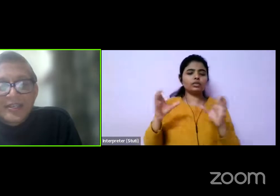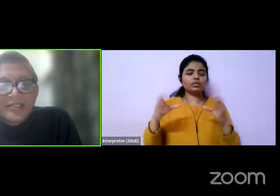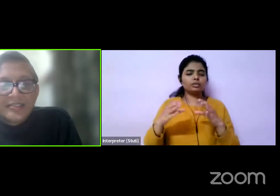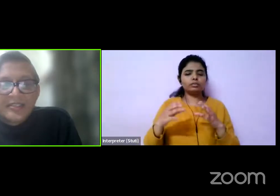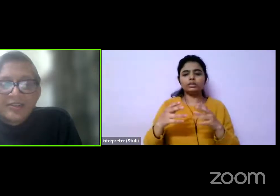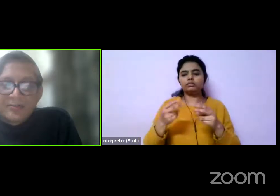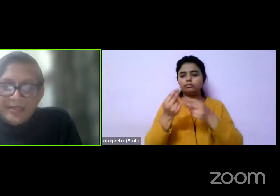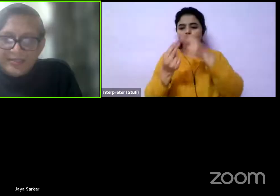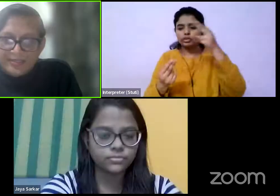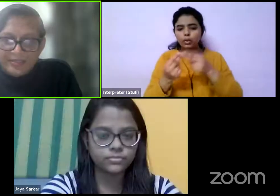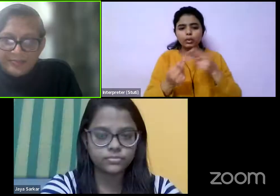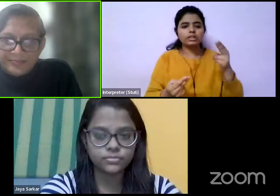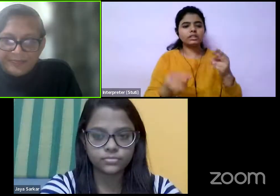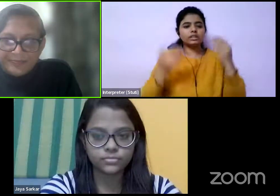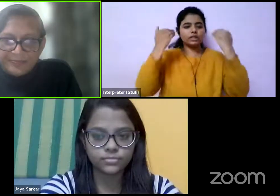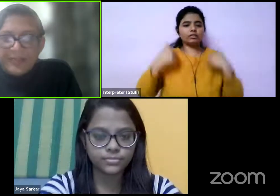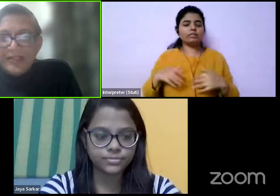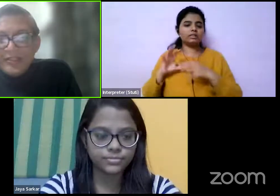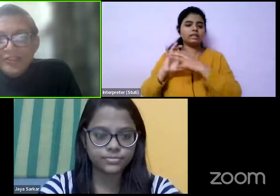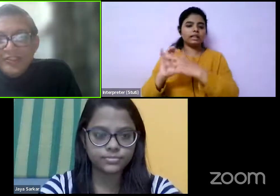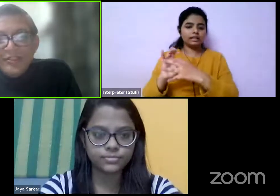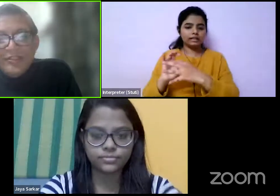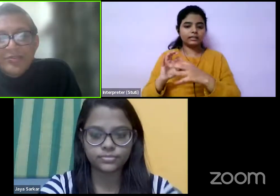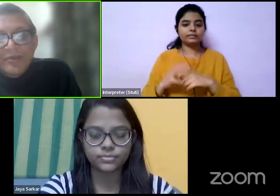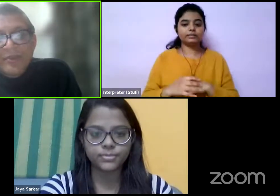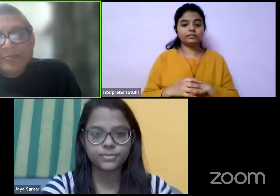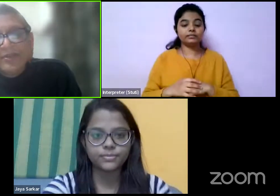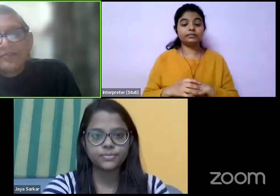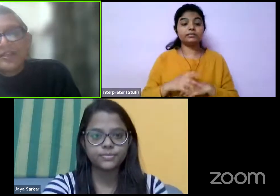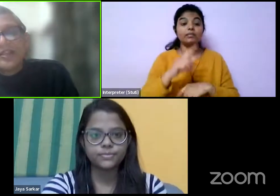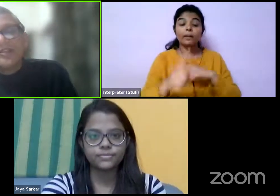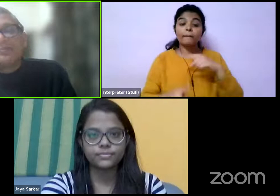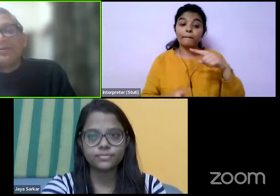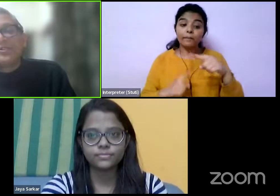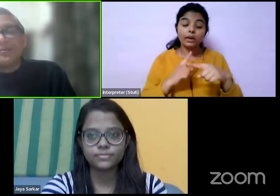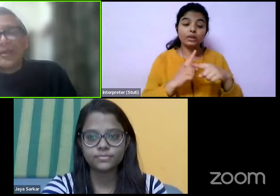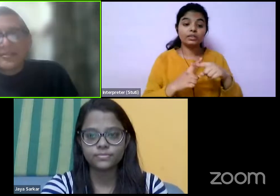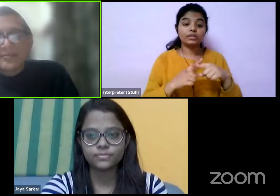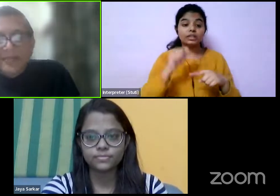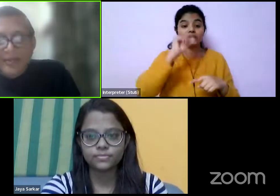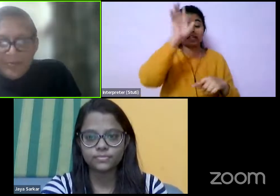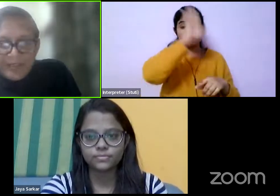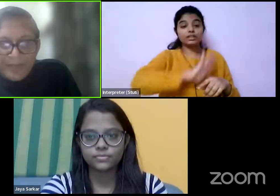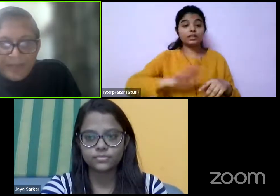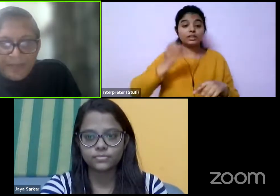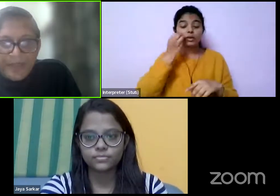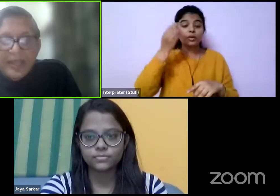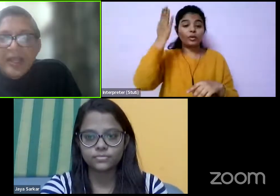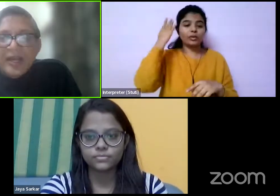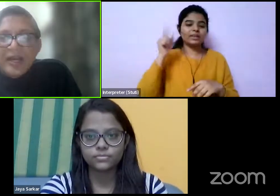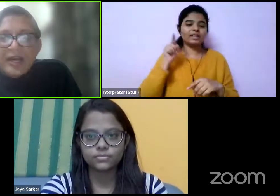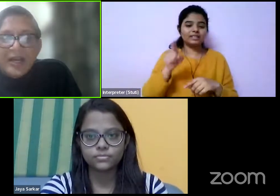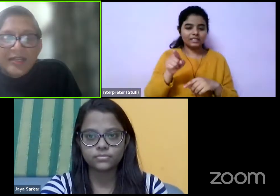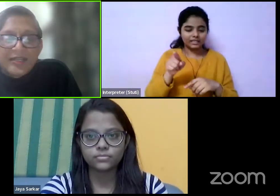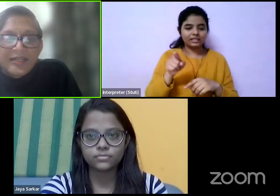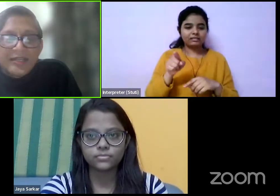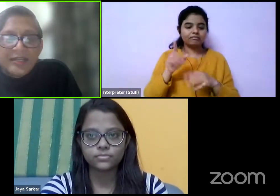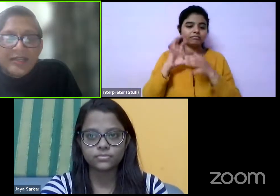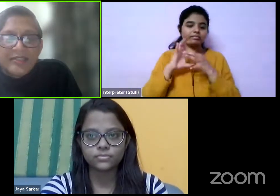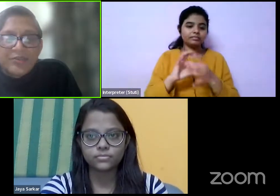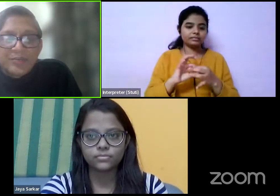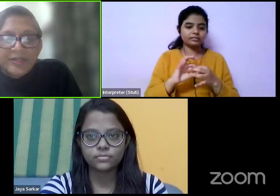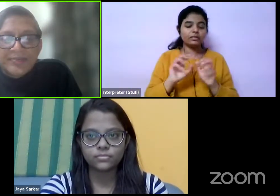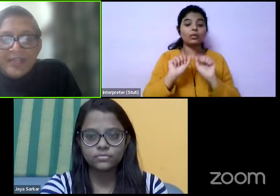Interdisciplinary Studies in Humanities. She is also a member of the Indian Post-Humanism Network. Her